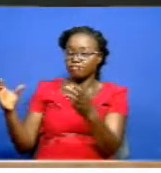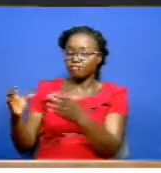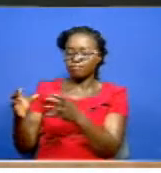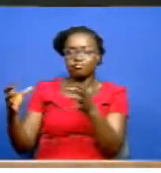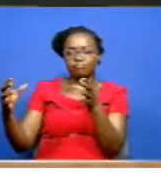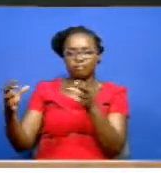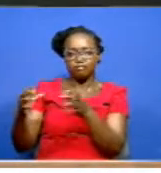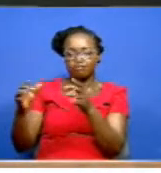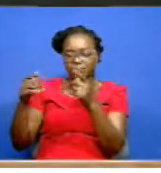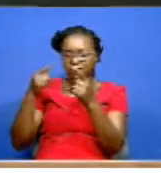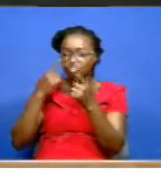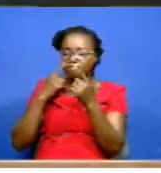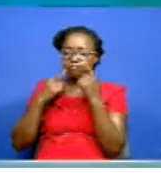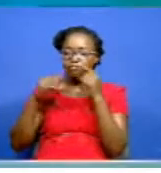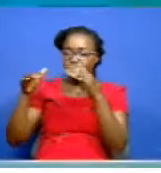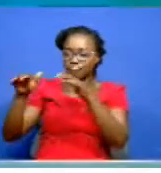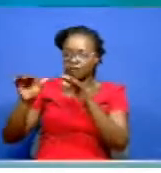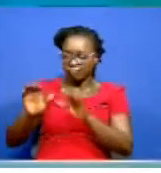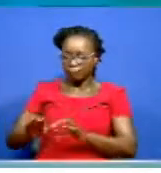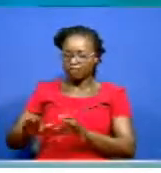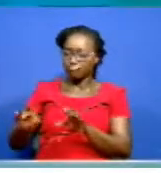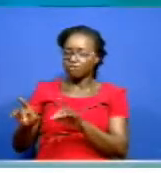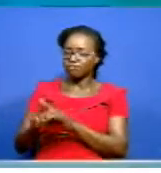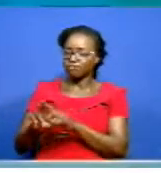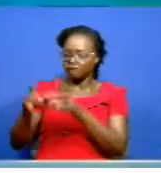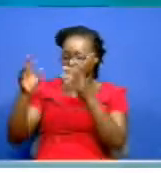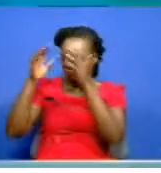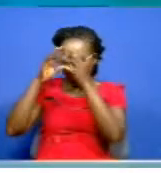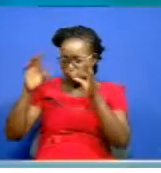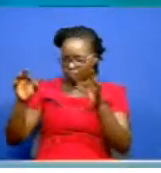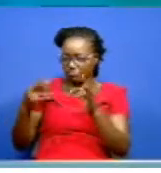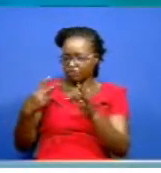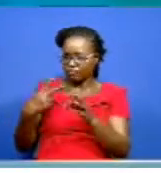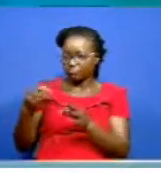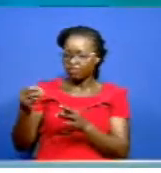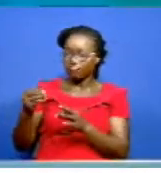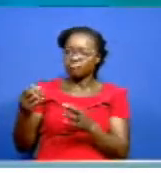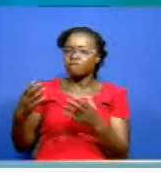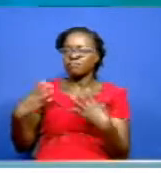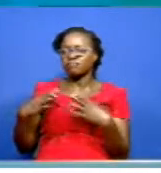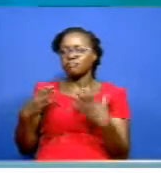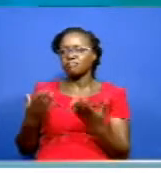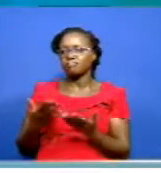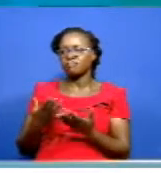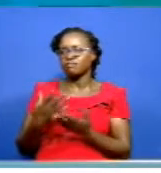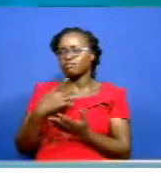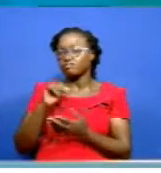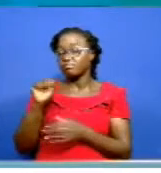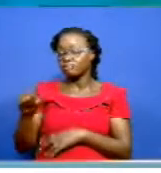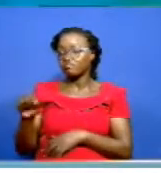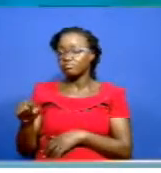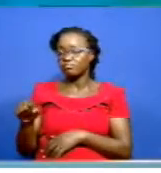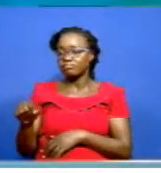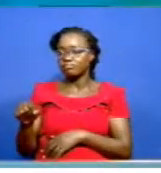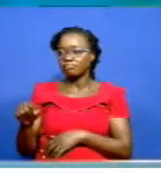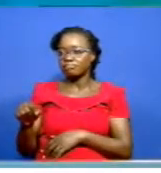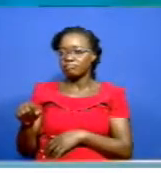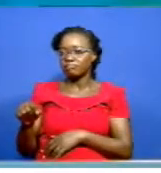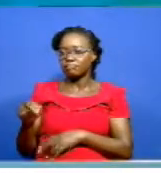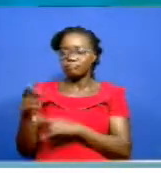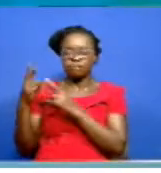for funerals and for weddings has also been limited to 100 persons. So yes, it's